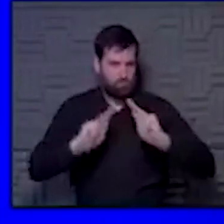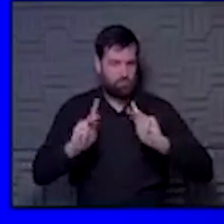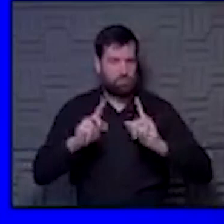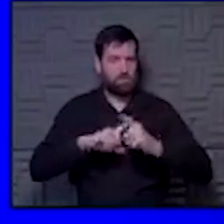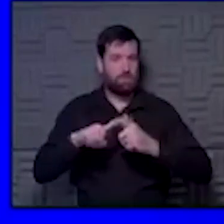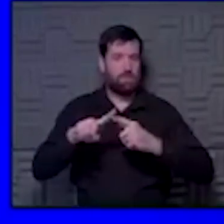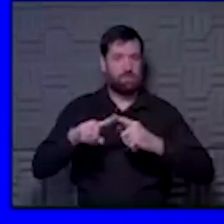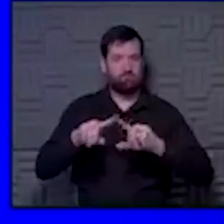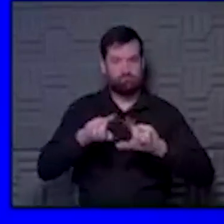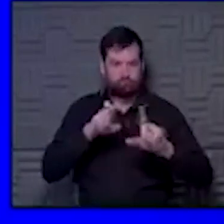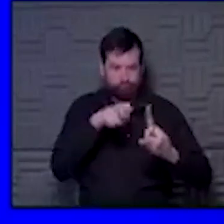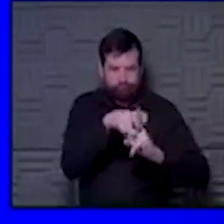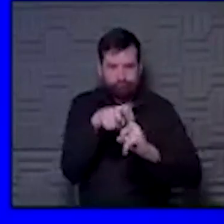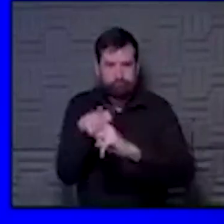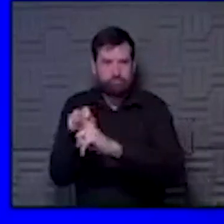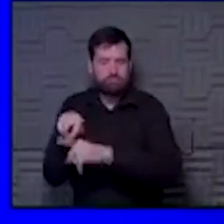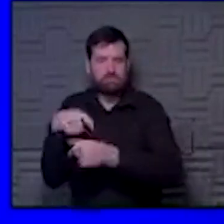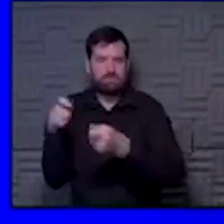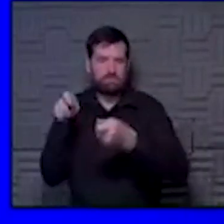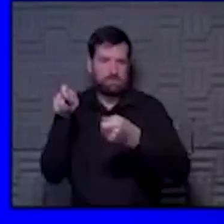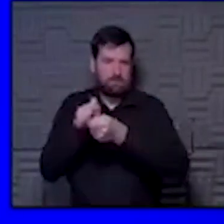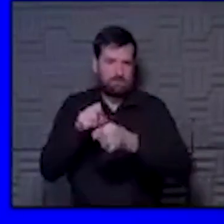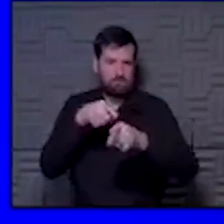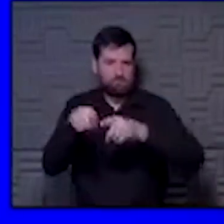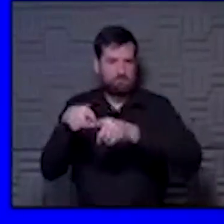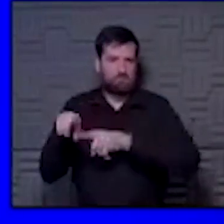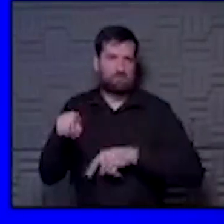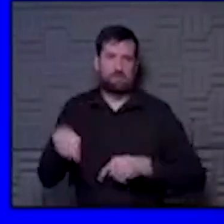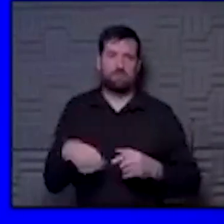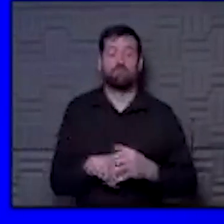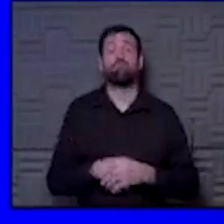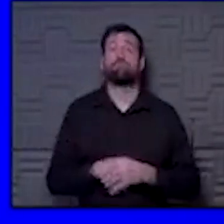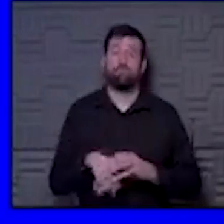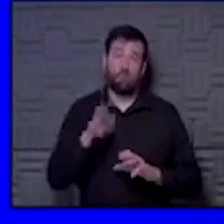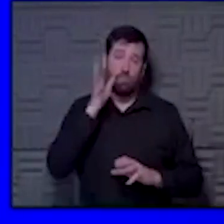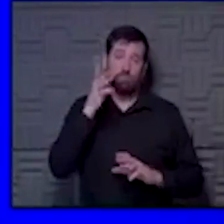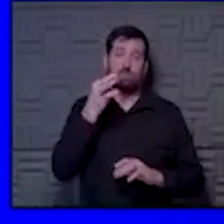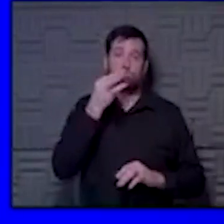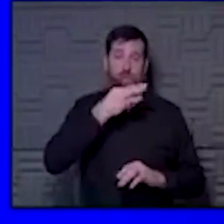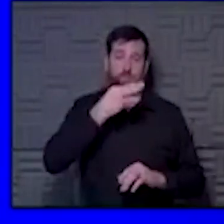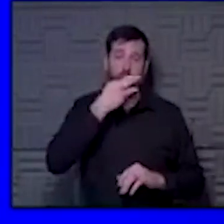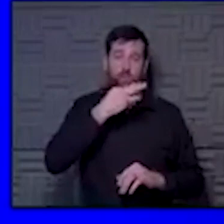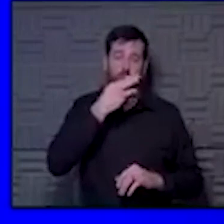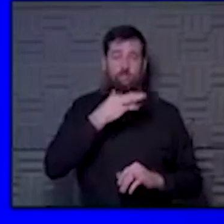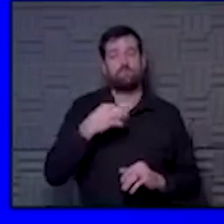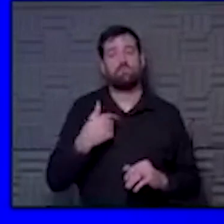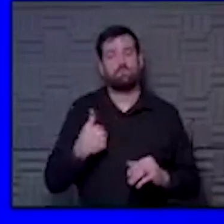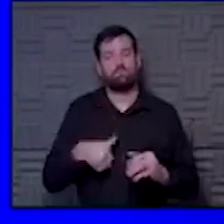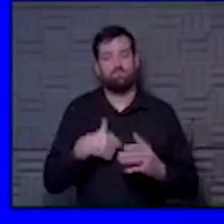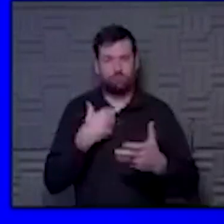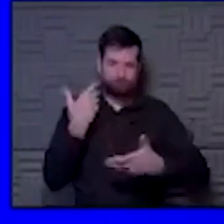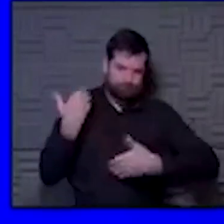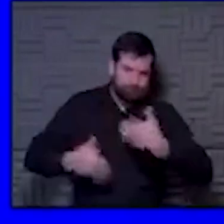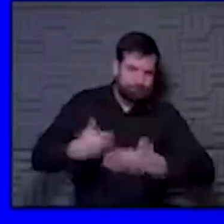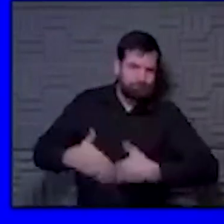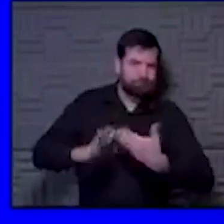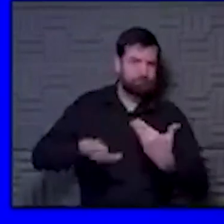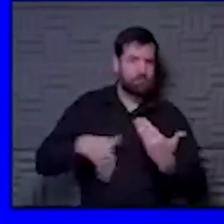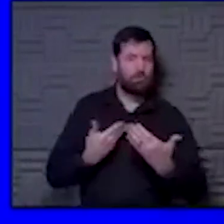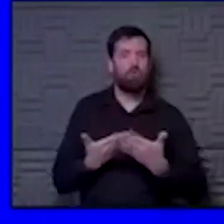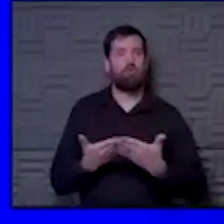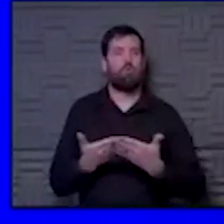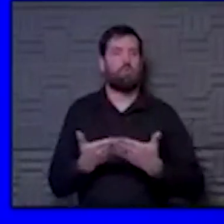them disseminated to those specialties that they need to be seen. That will be coming online soon. We are working to get through all of more of